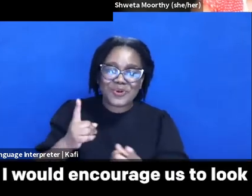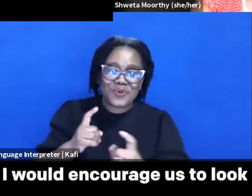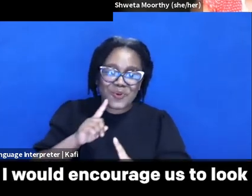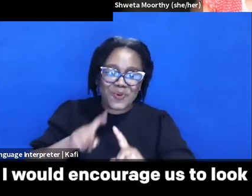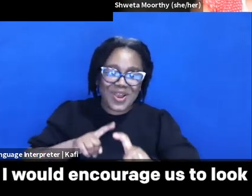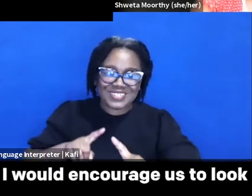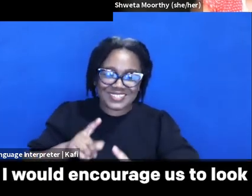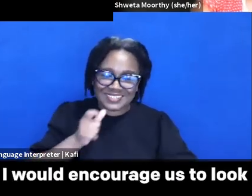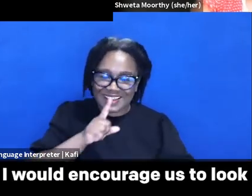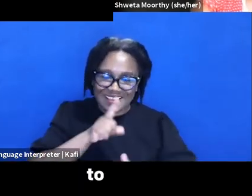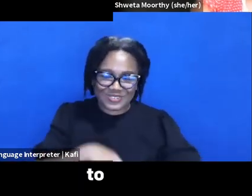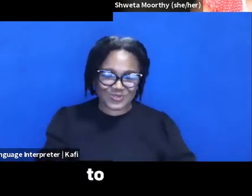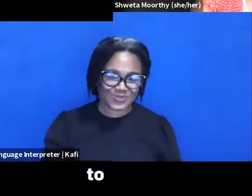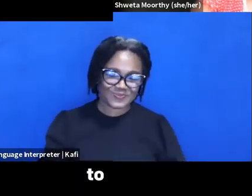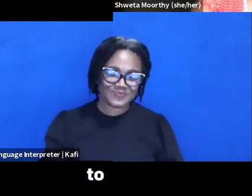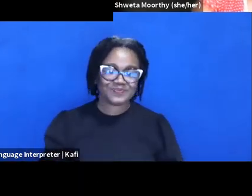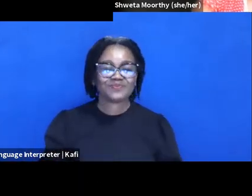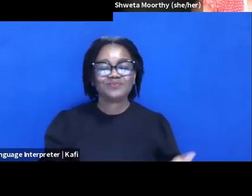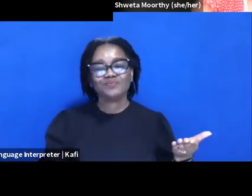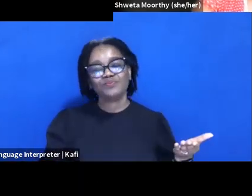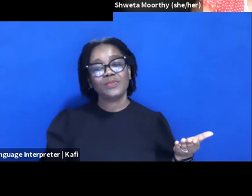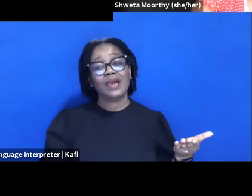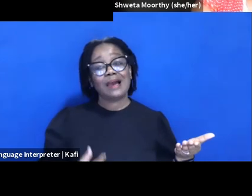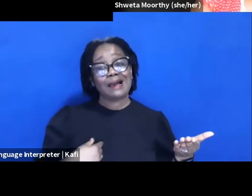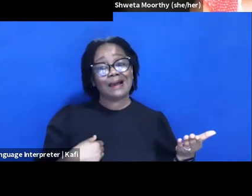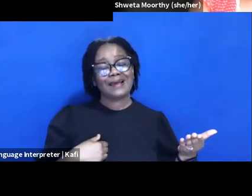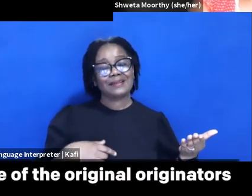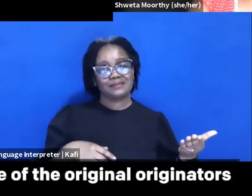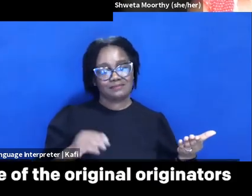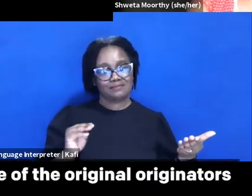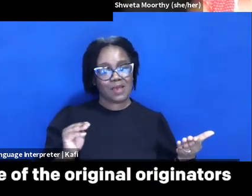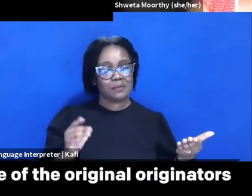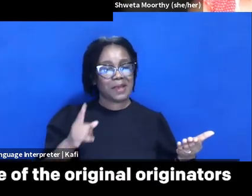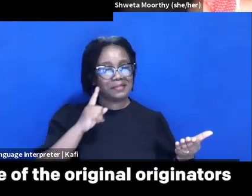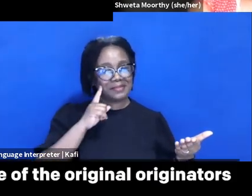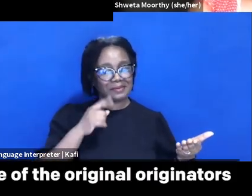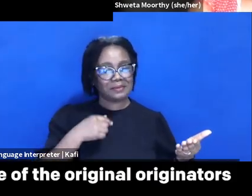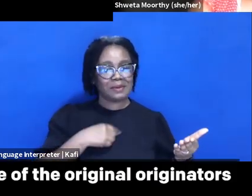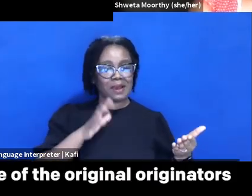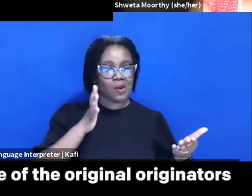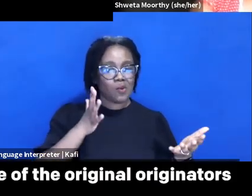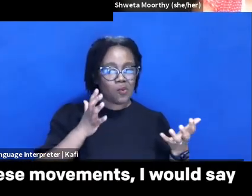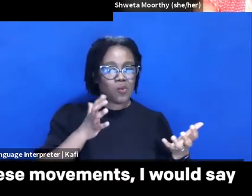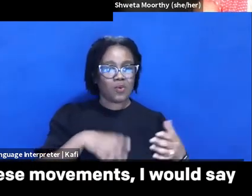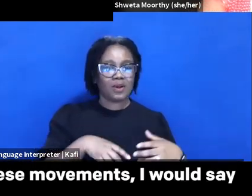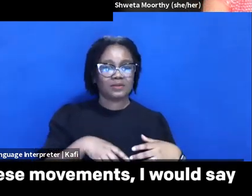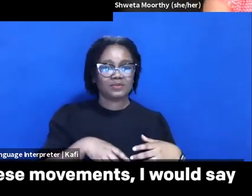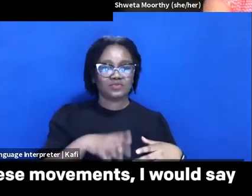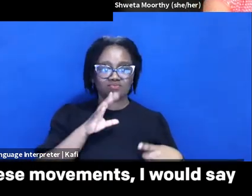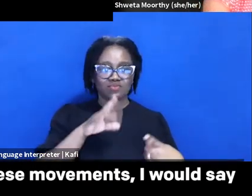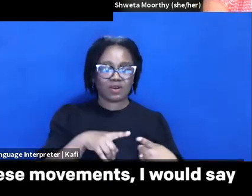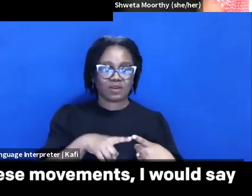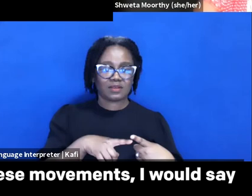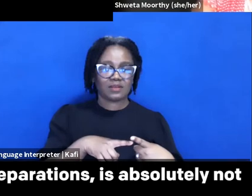I think I would encourage us to look to the some of the originators of these